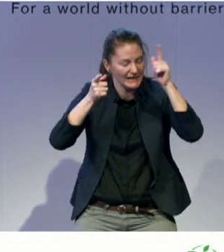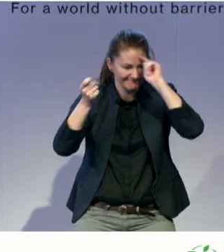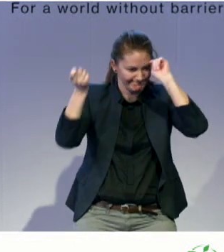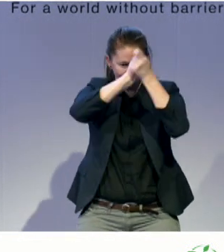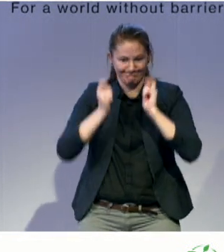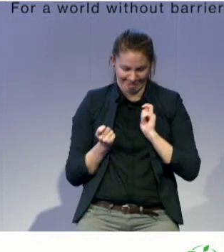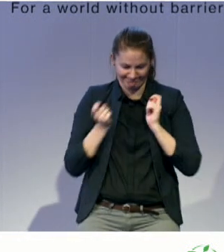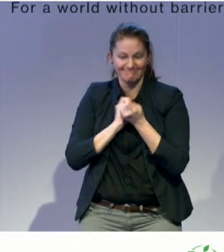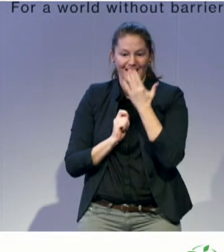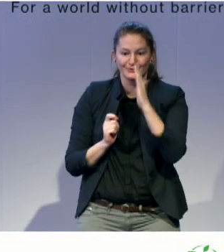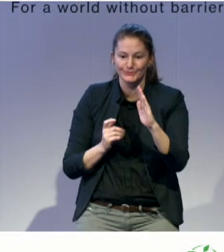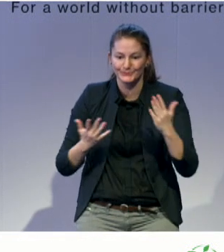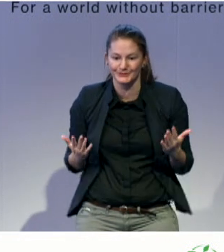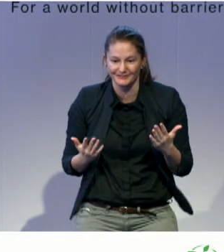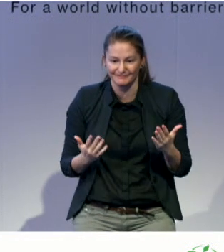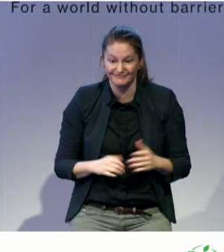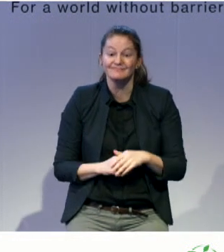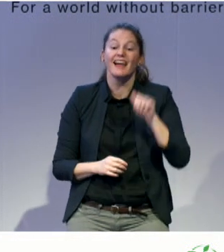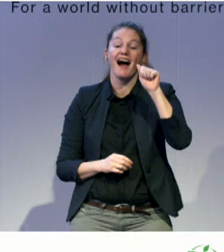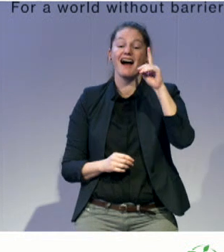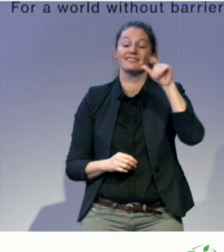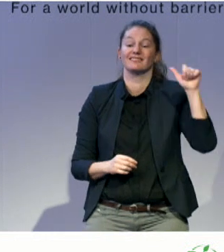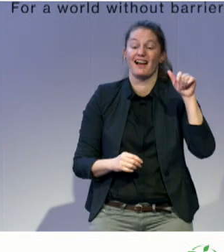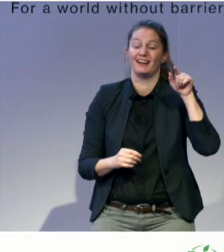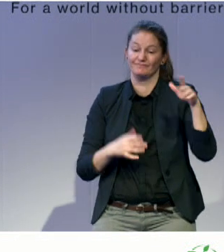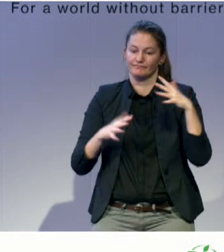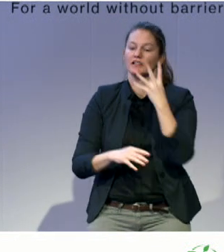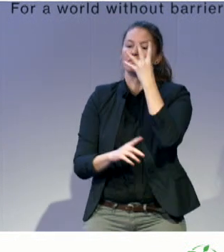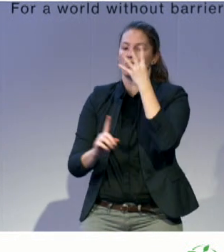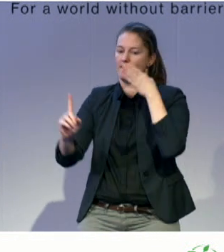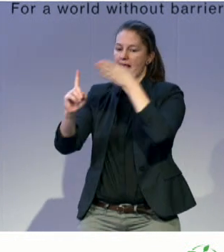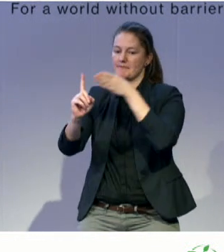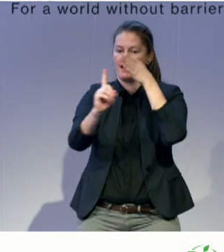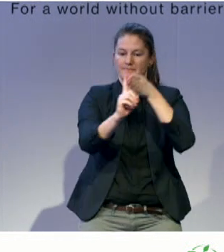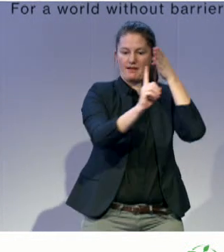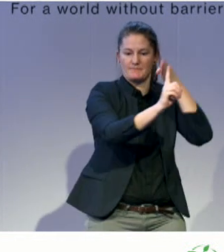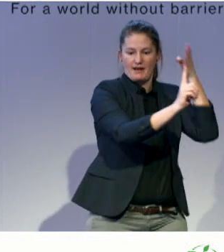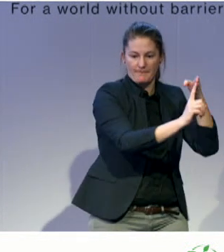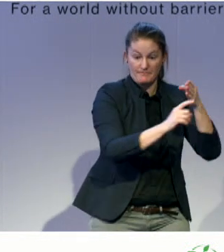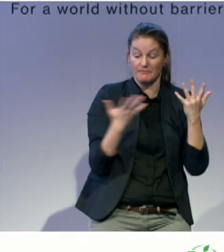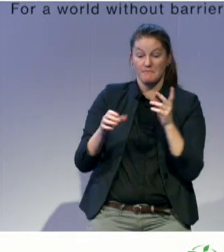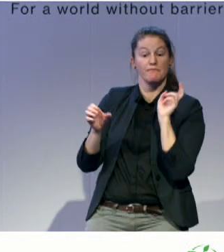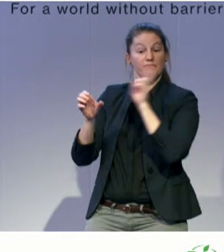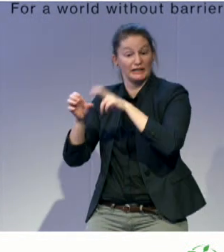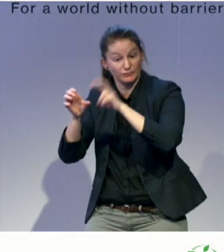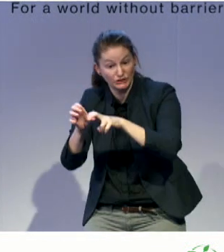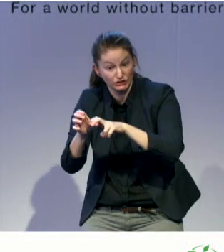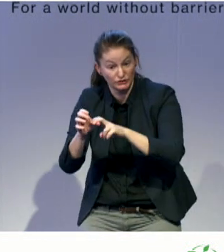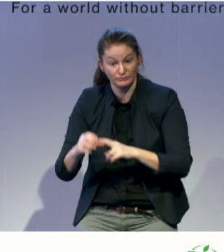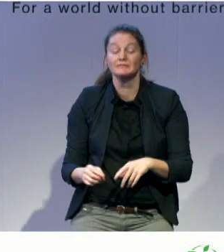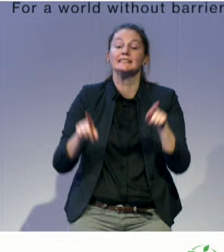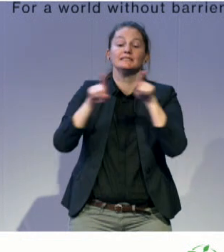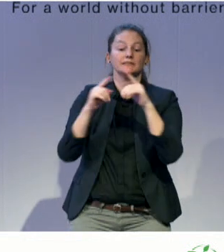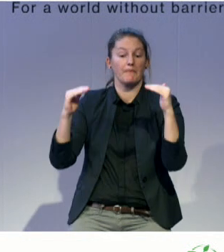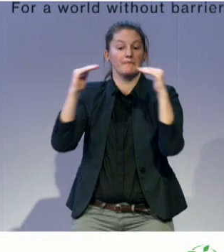had 4 goals: full participation, equal opportunity, independent living, and